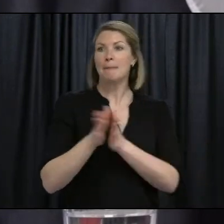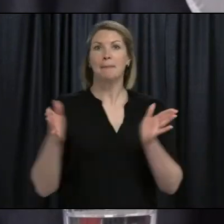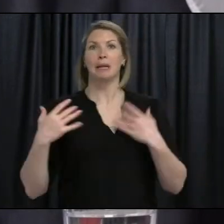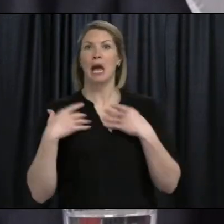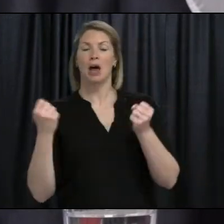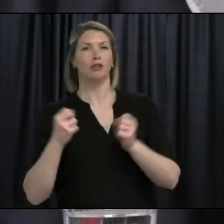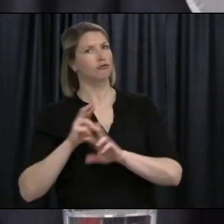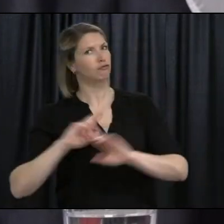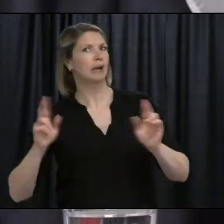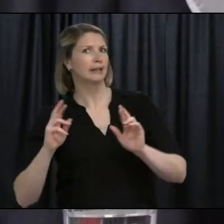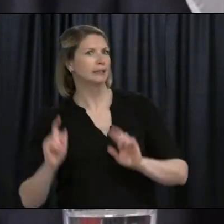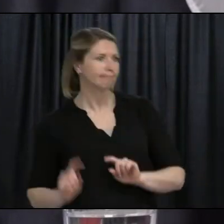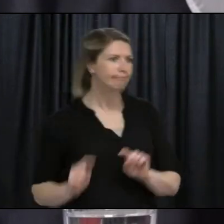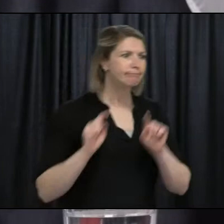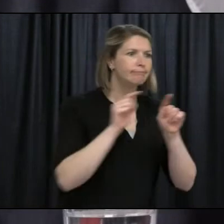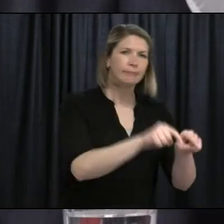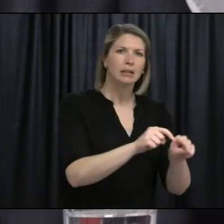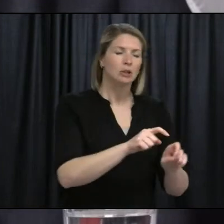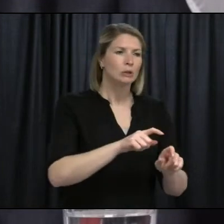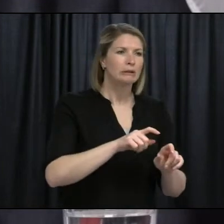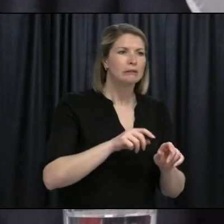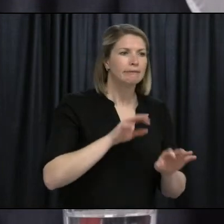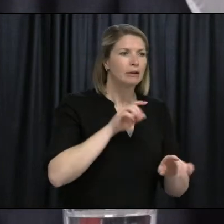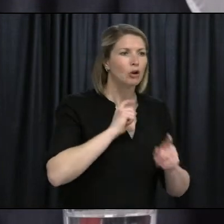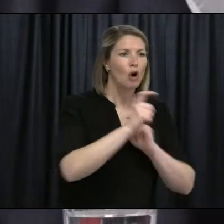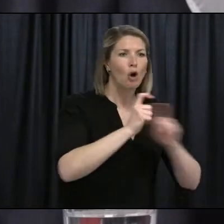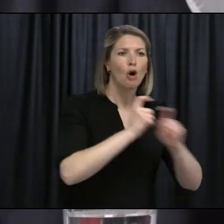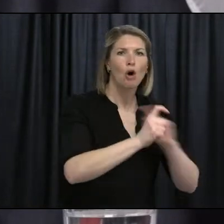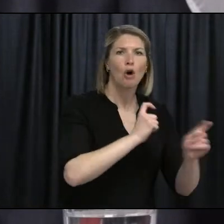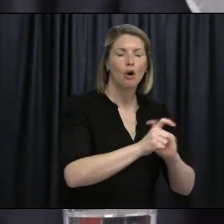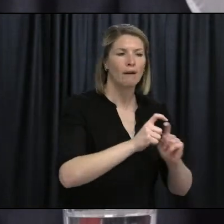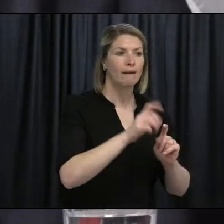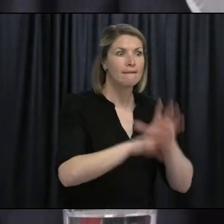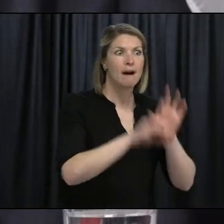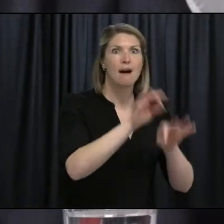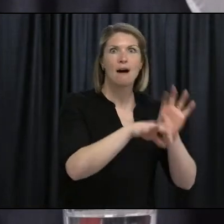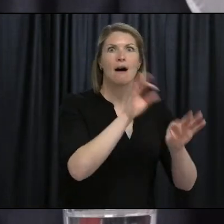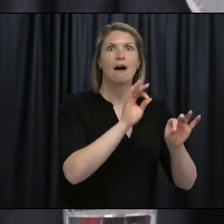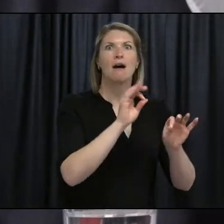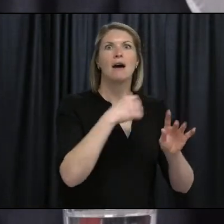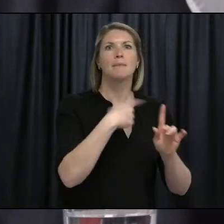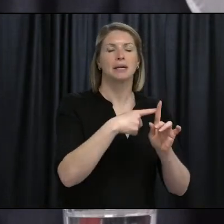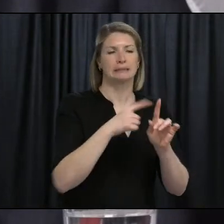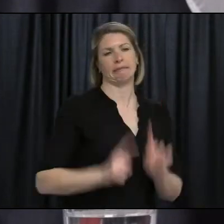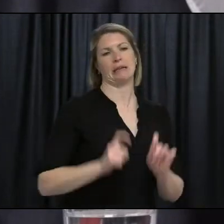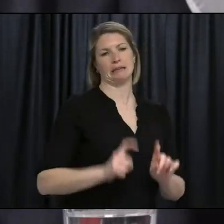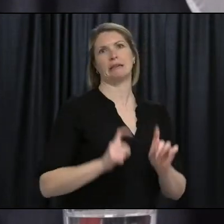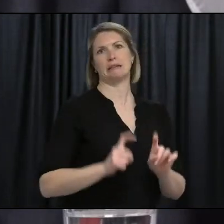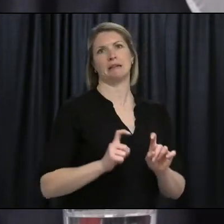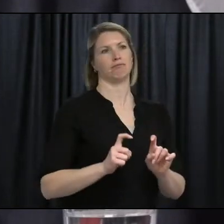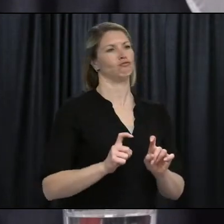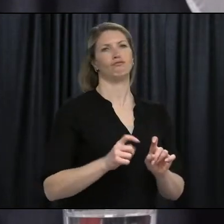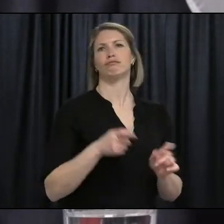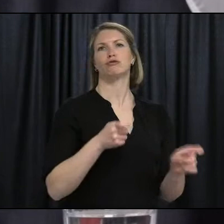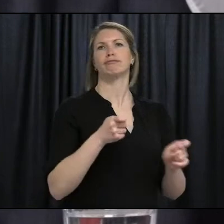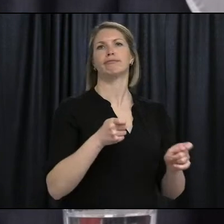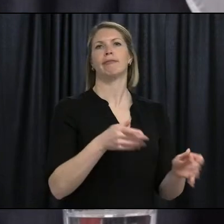job, contact tracing and testing to see exactly what the situation is in that